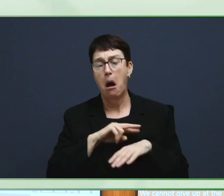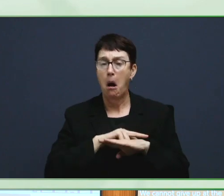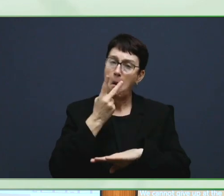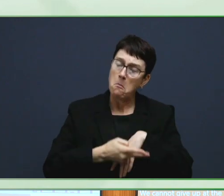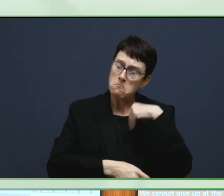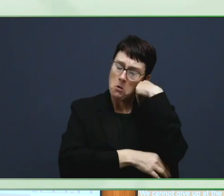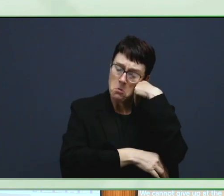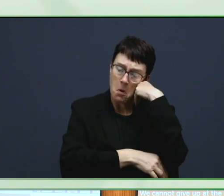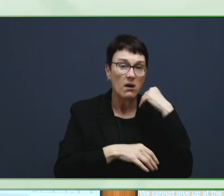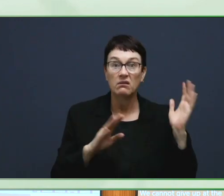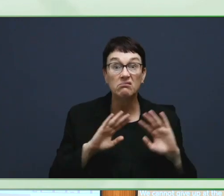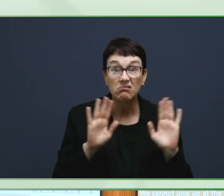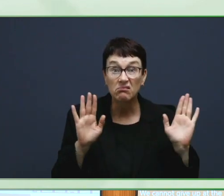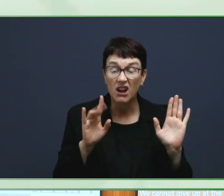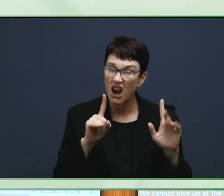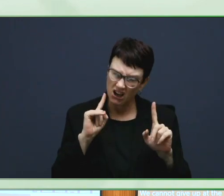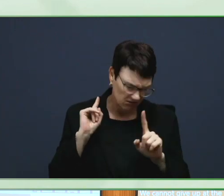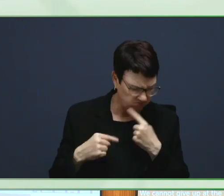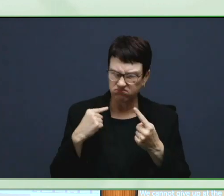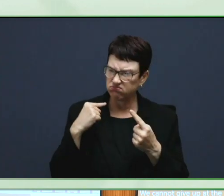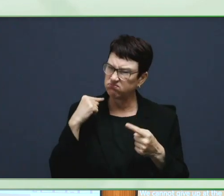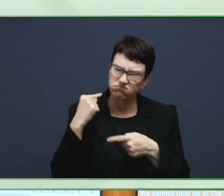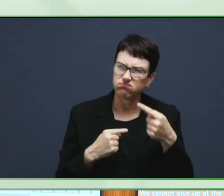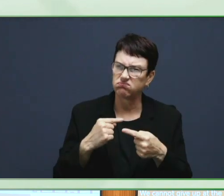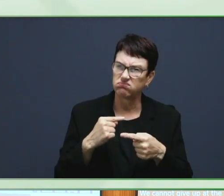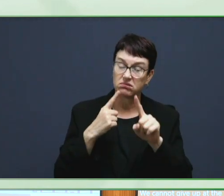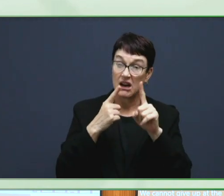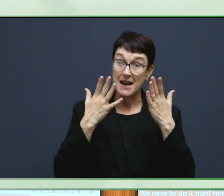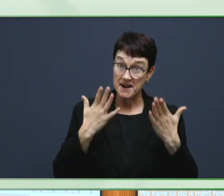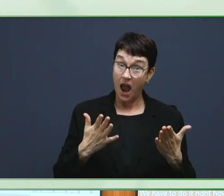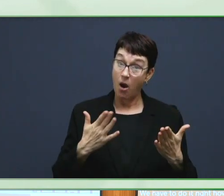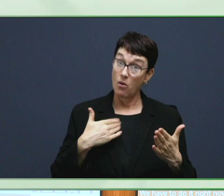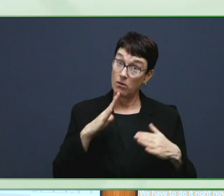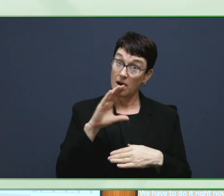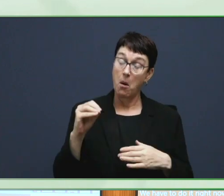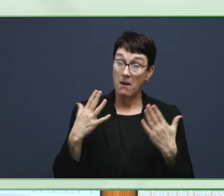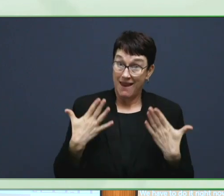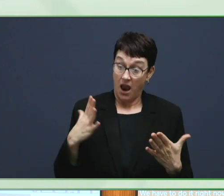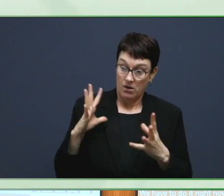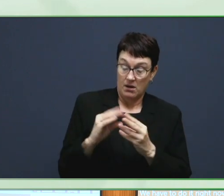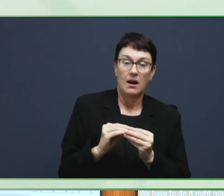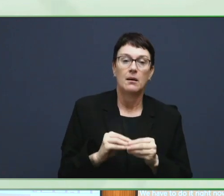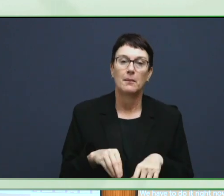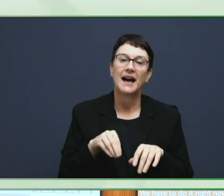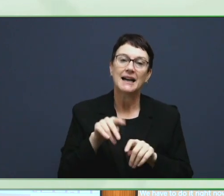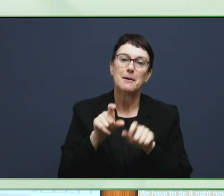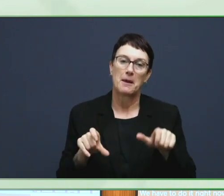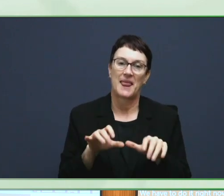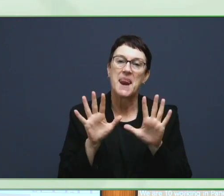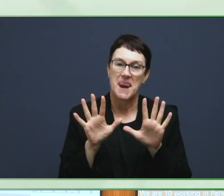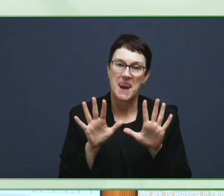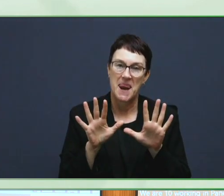Right now, we are 10 working in PanQAyuda. We want to grow